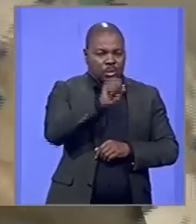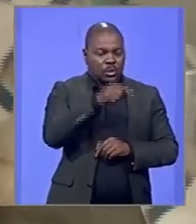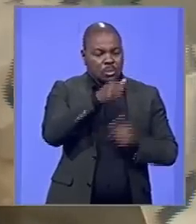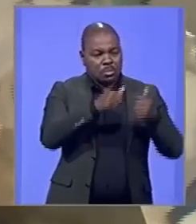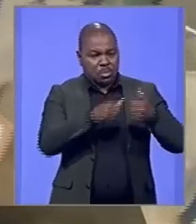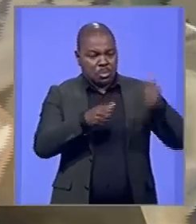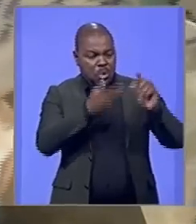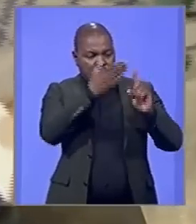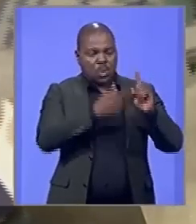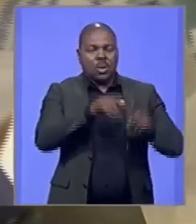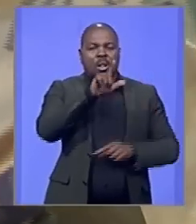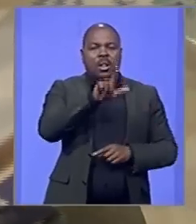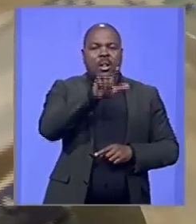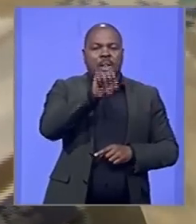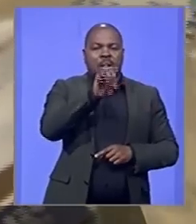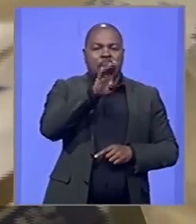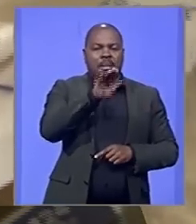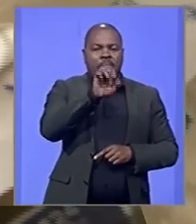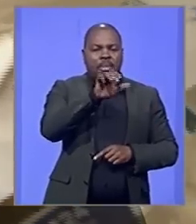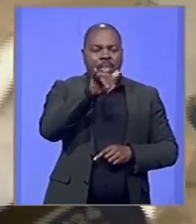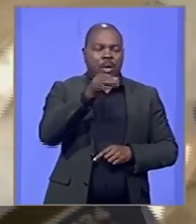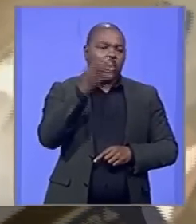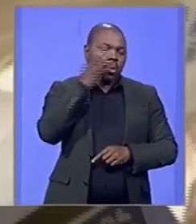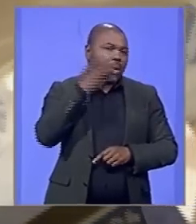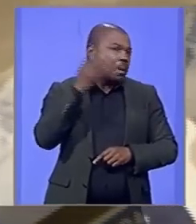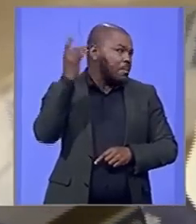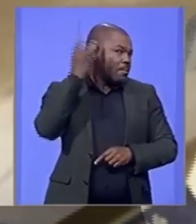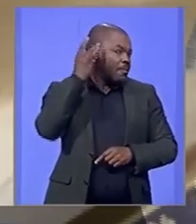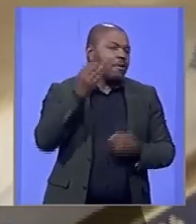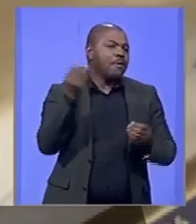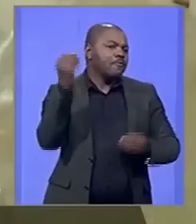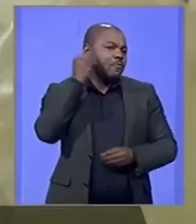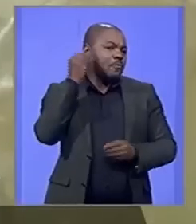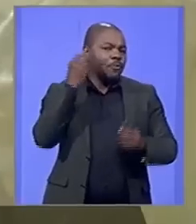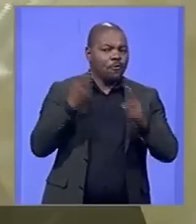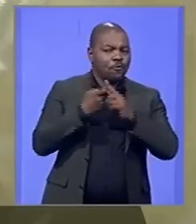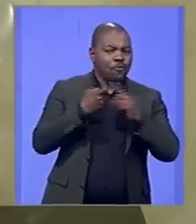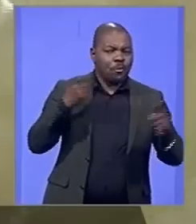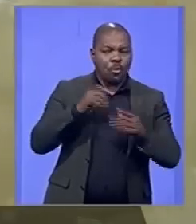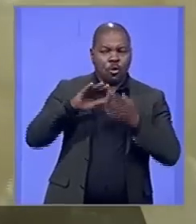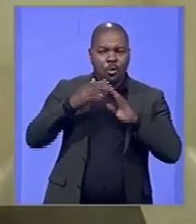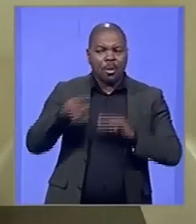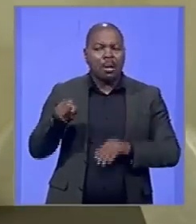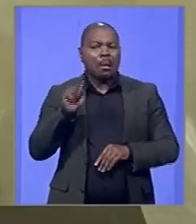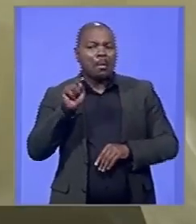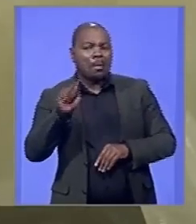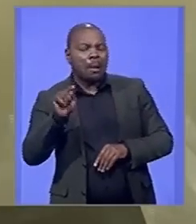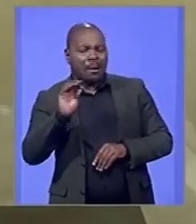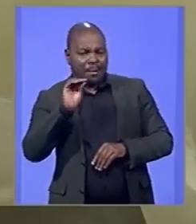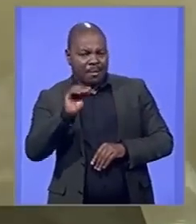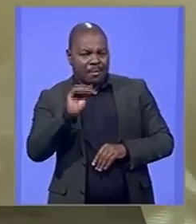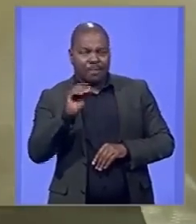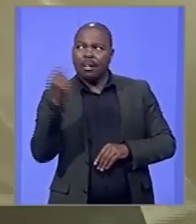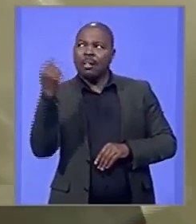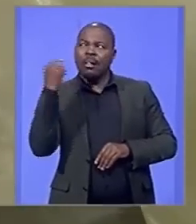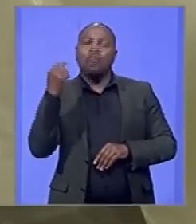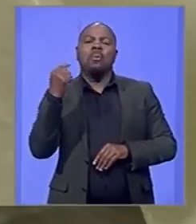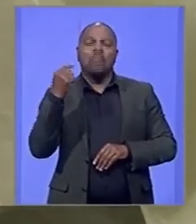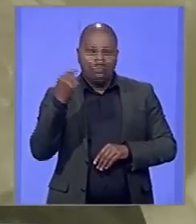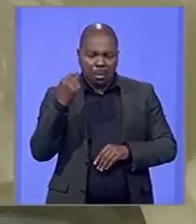General Godfrey Lebeya a re ba amogetse tshedimosetso go tswa go baagi malepana le lefelo leno malatsi a sekae a